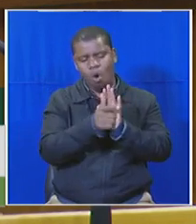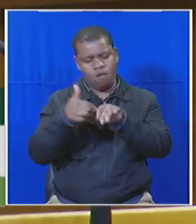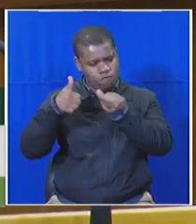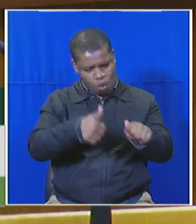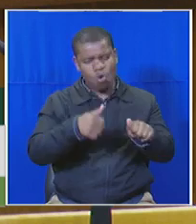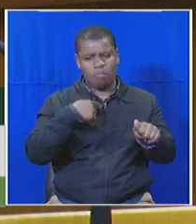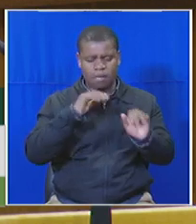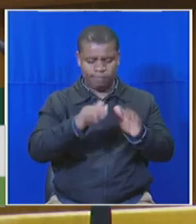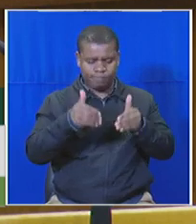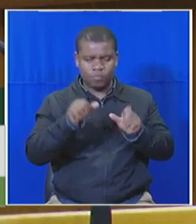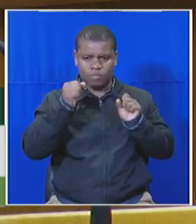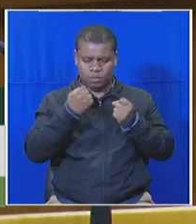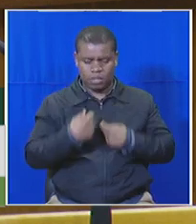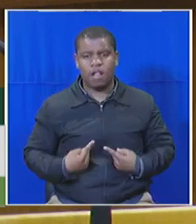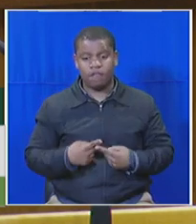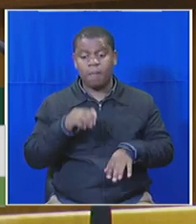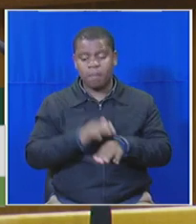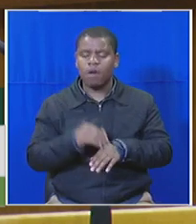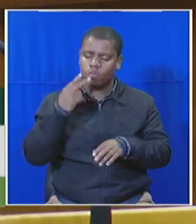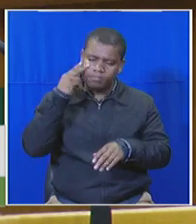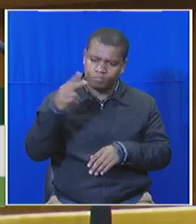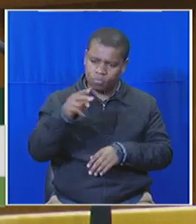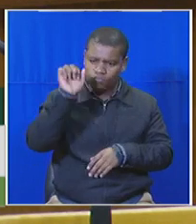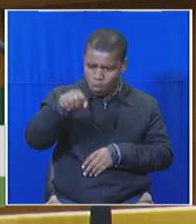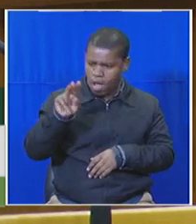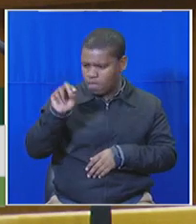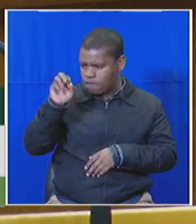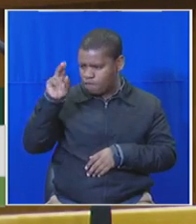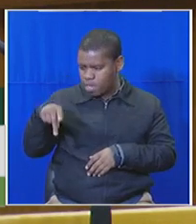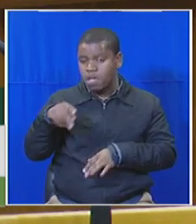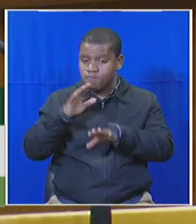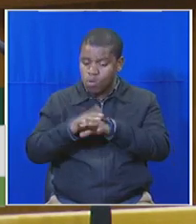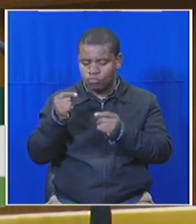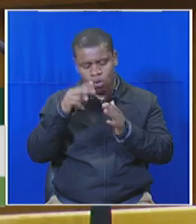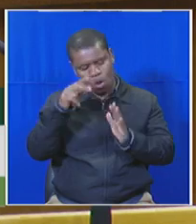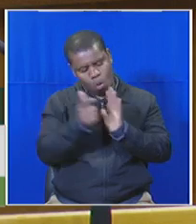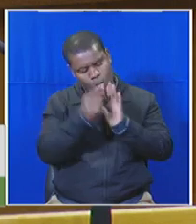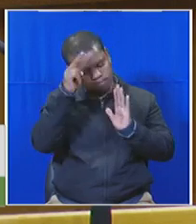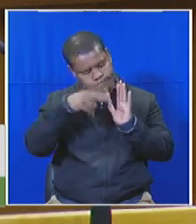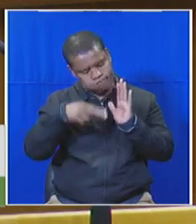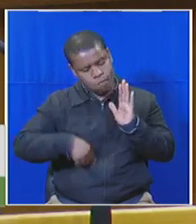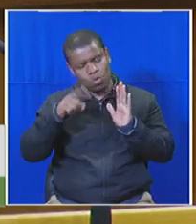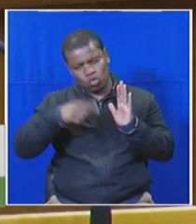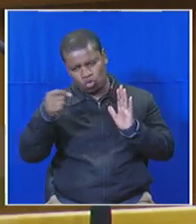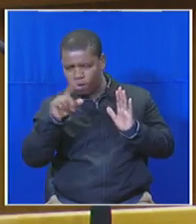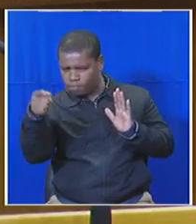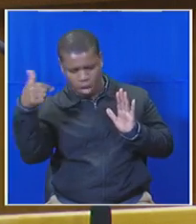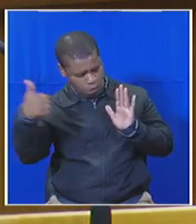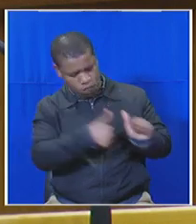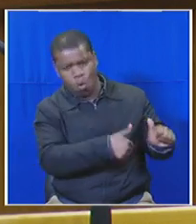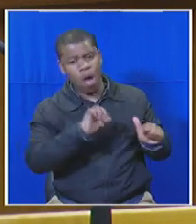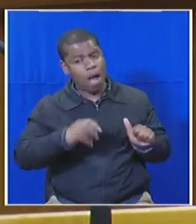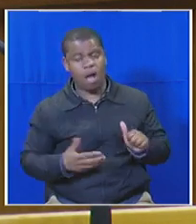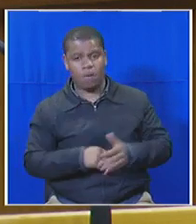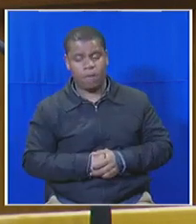the NFP believes that we need to take a hard look at these laws which set the parameters within which our police officers must operate.